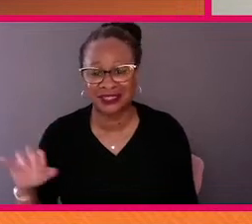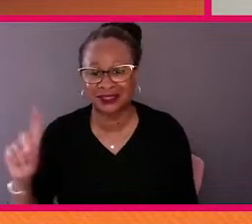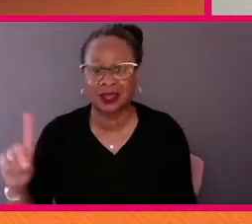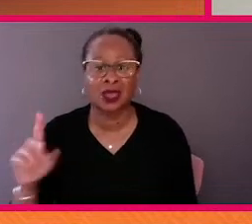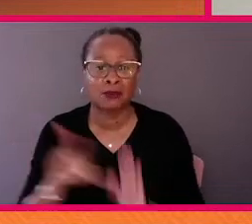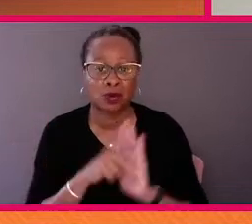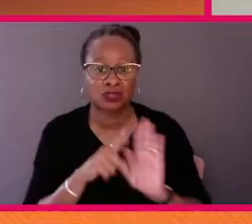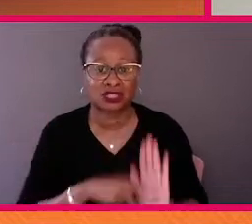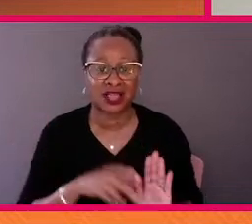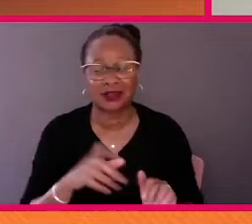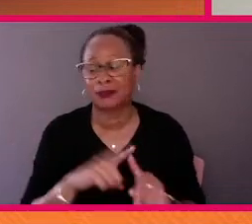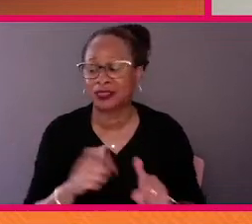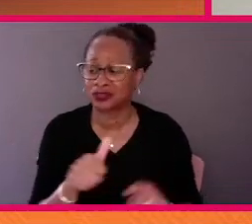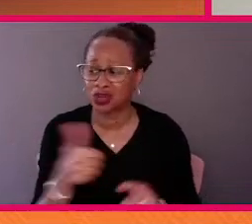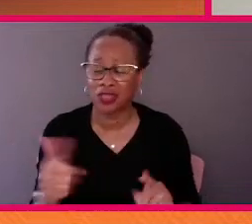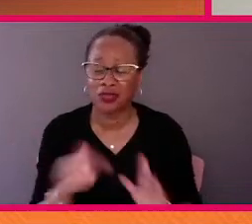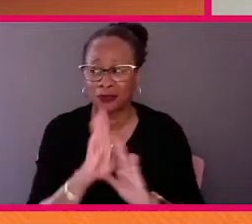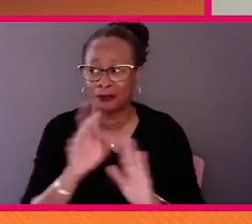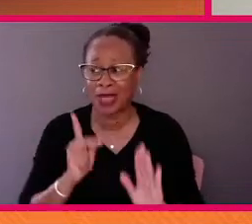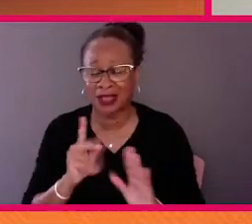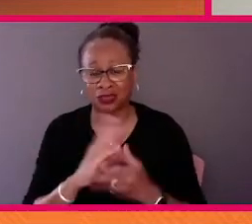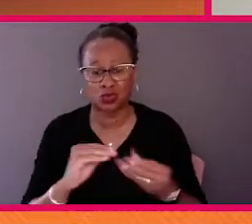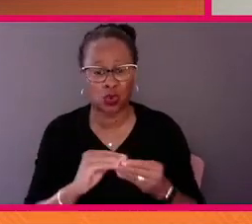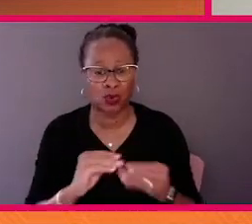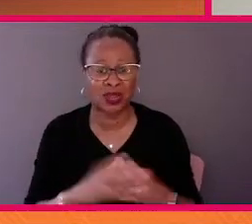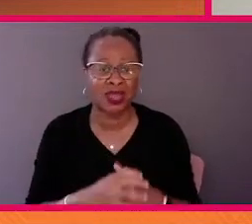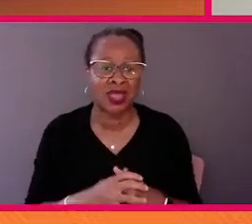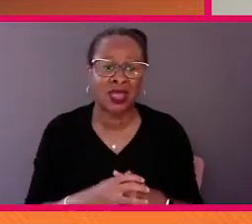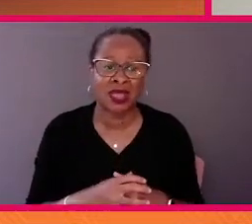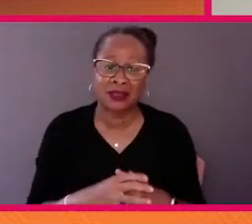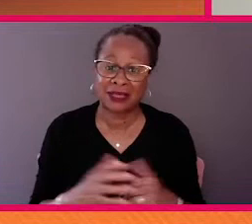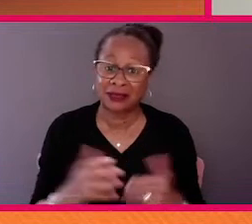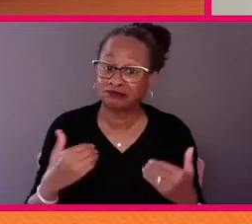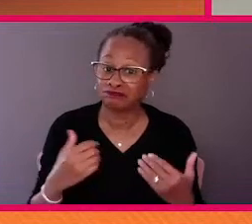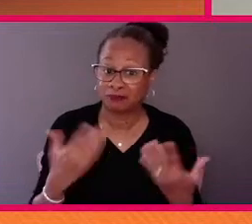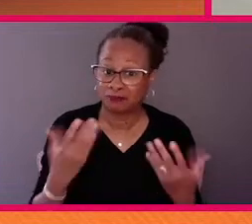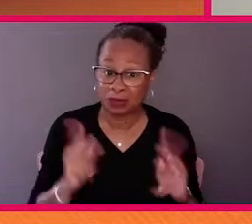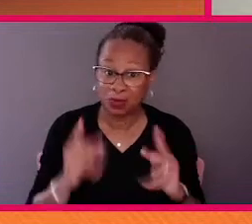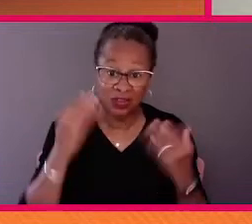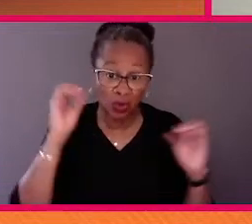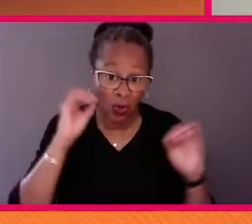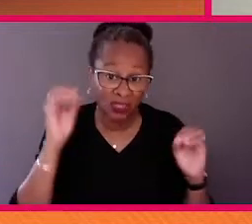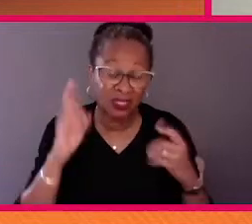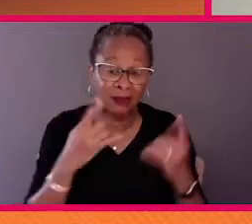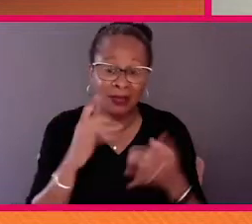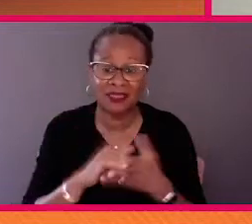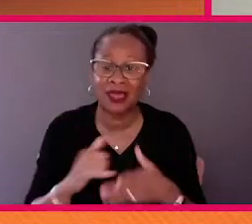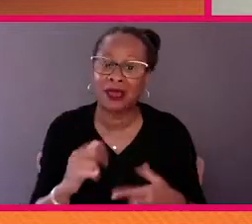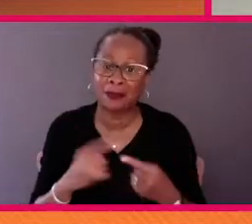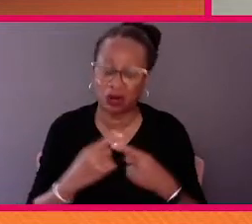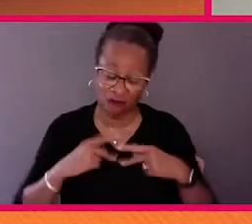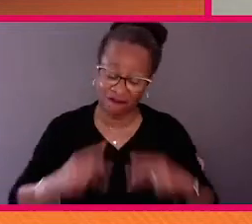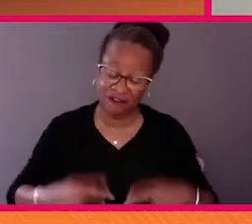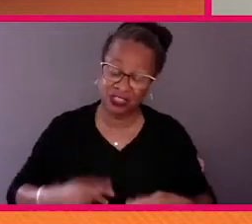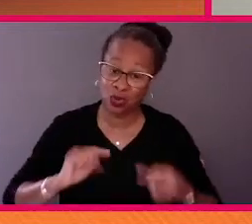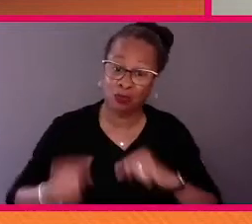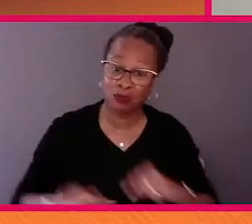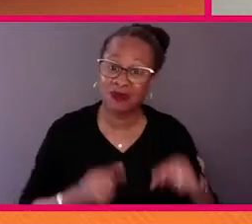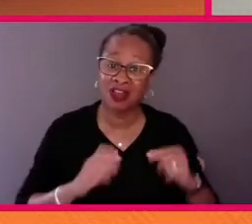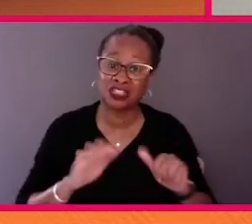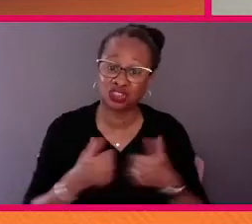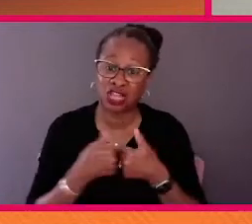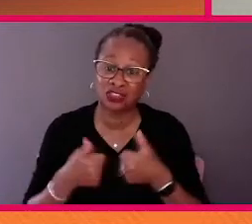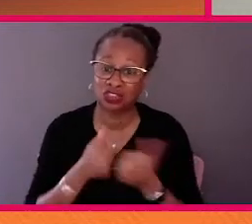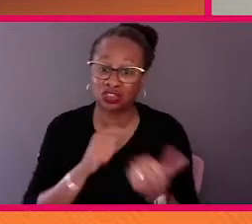didn't know about in terms of what she was dealing with physically, what she was dealing with on the tour, and sort of all of the challenges that she was being faced with, I think